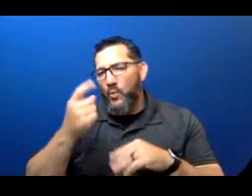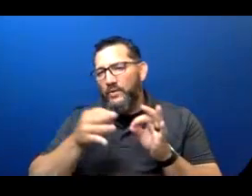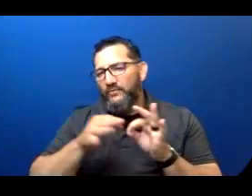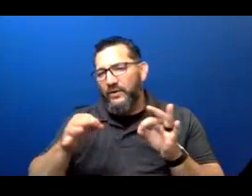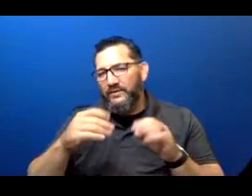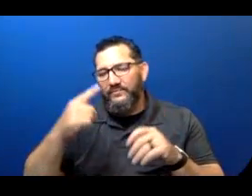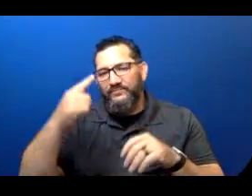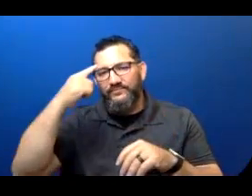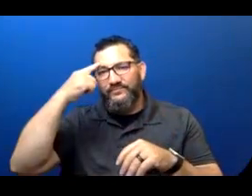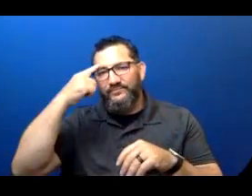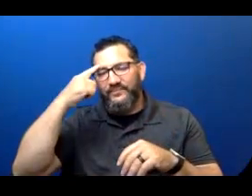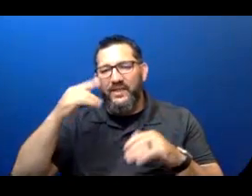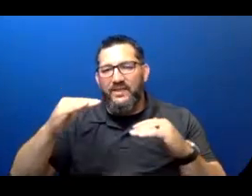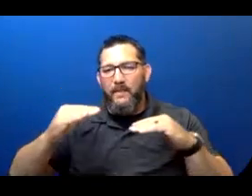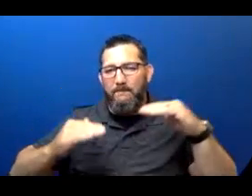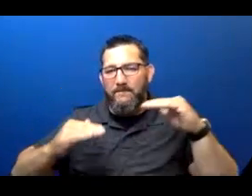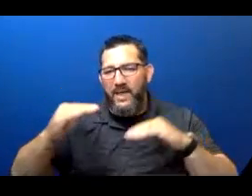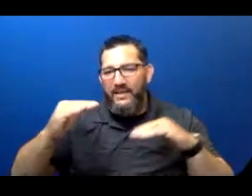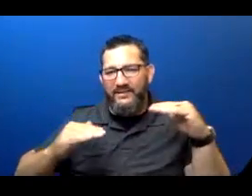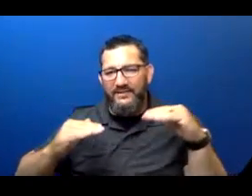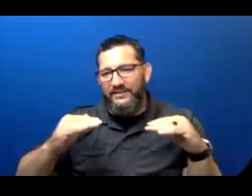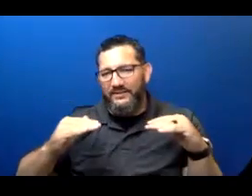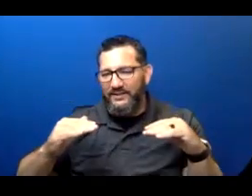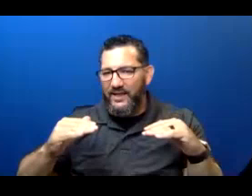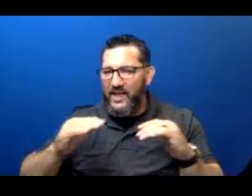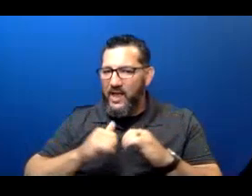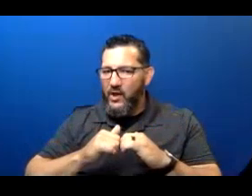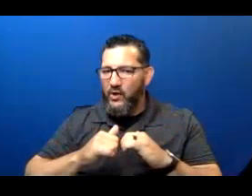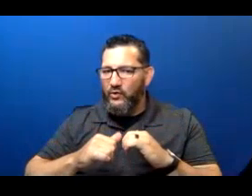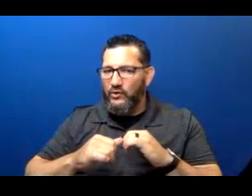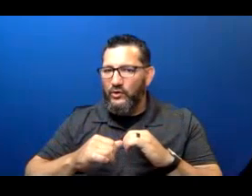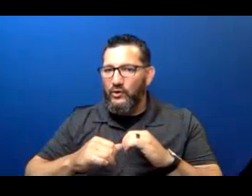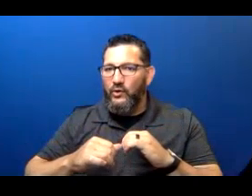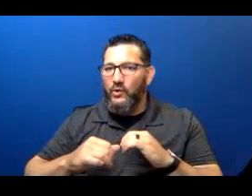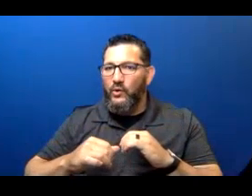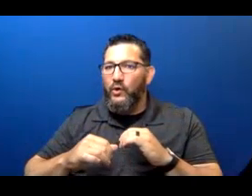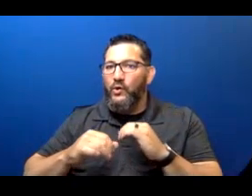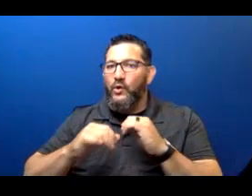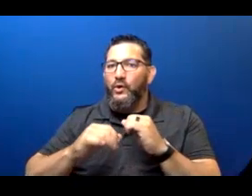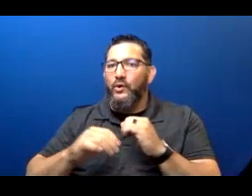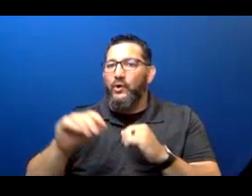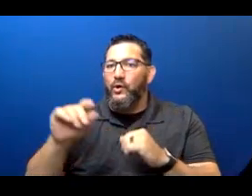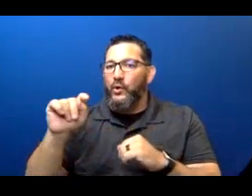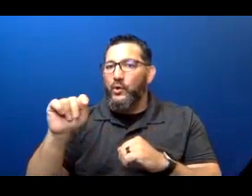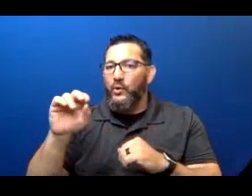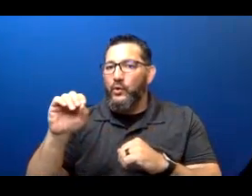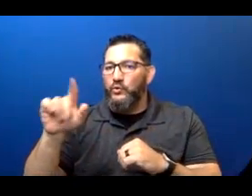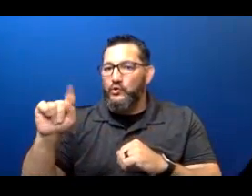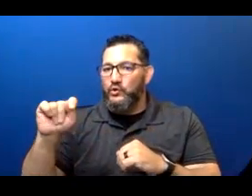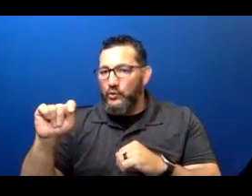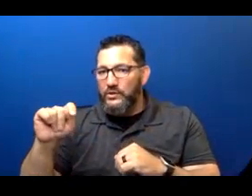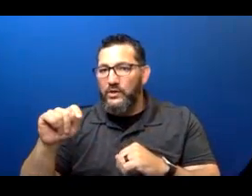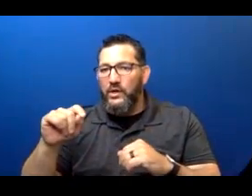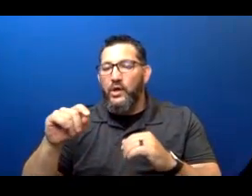and there's a fine balancing act with that is you how to toot your horn without blowing it. So think about that.